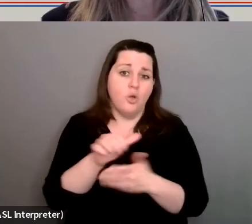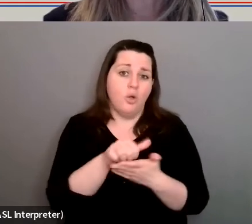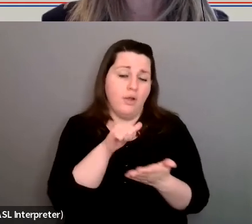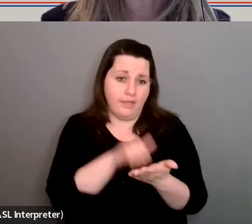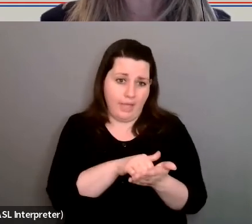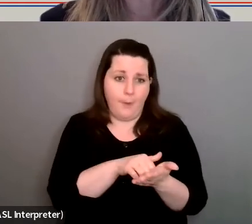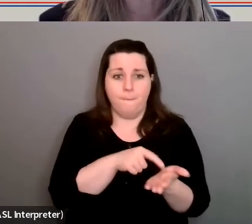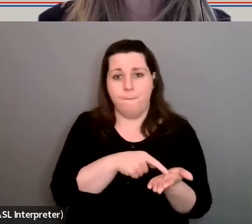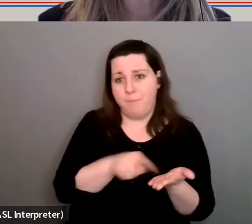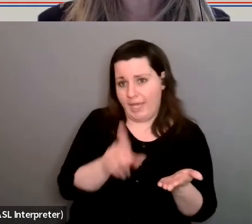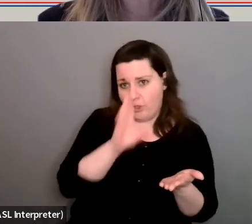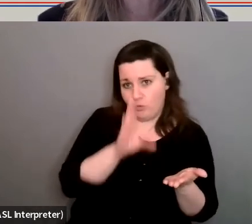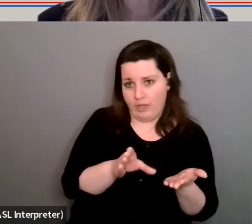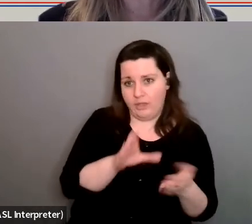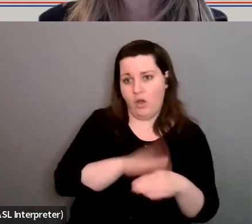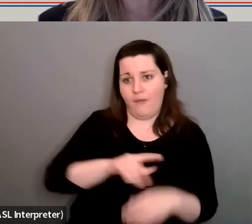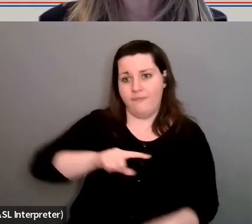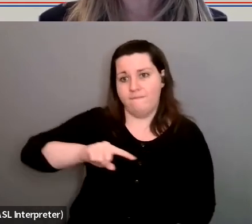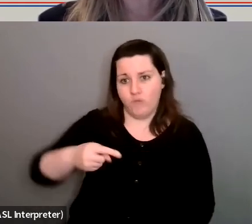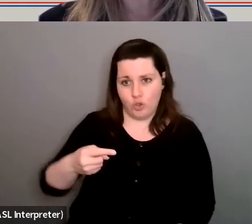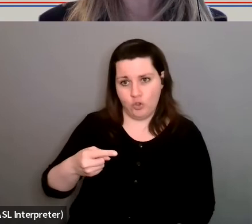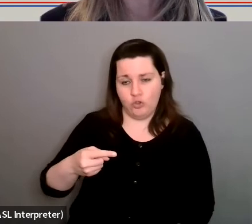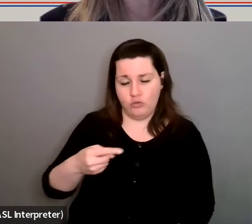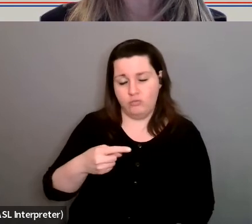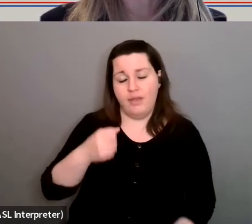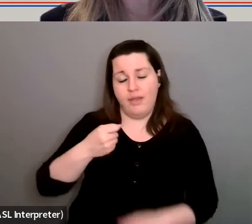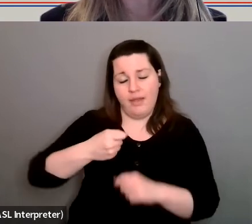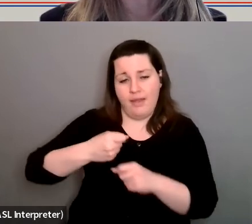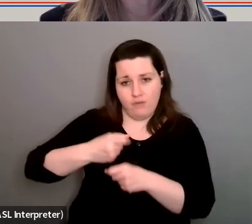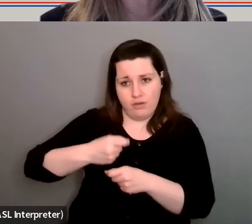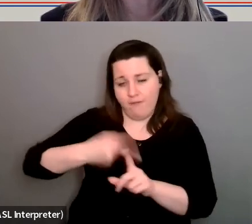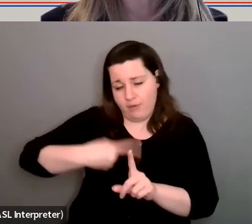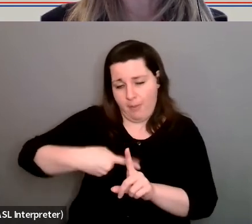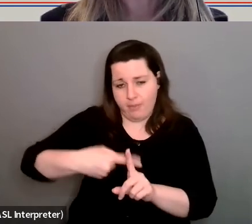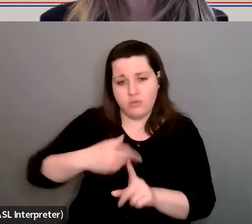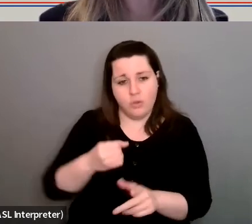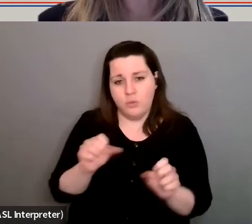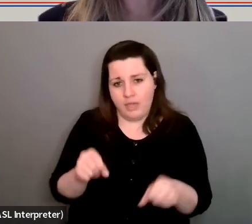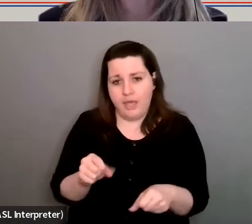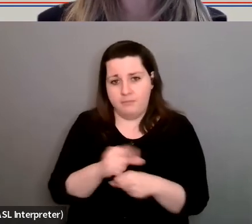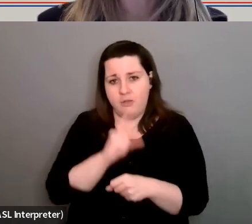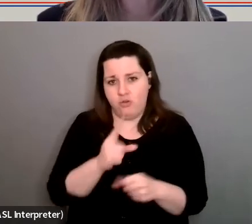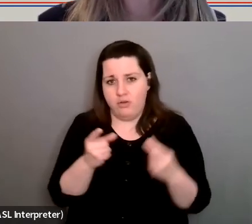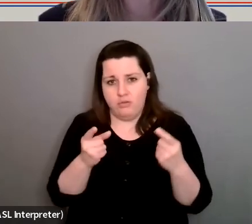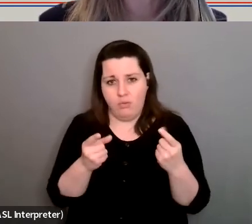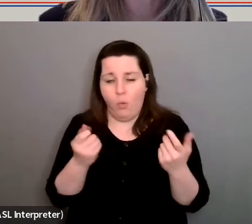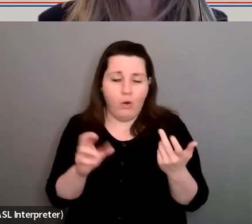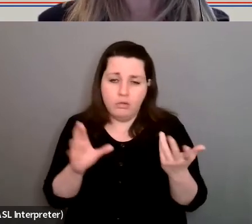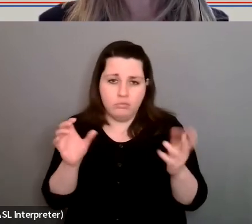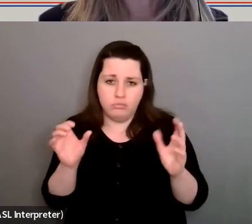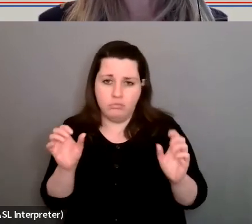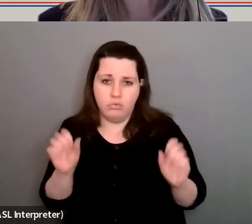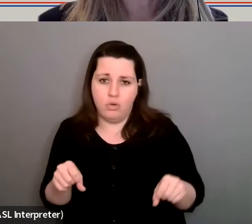paying that directly on the 1st of the month. So there would be ways to make sure that you can get that done, or it can be putting money into